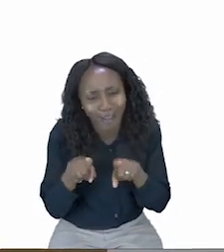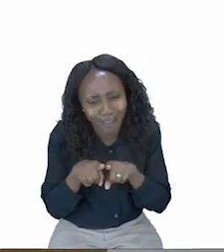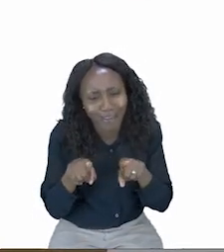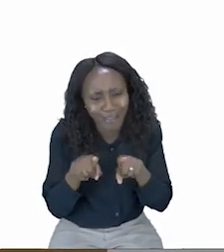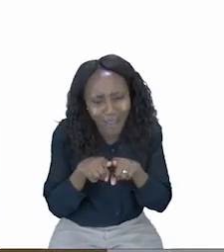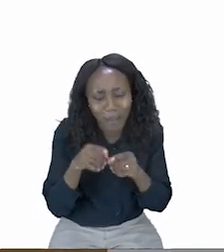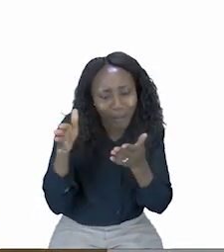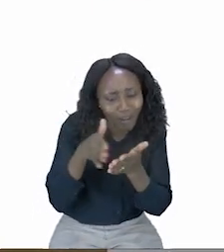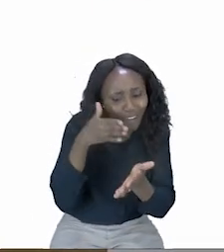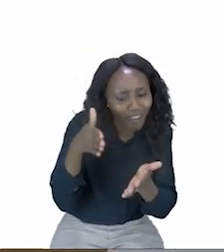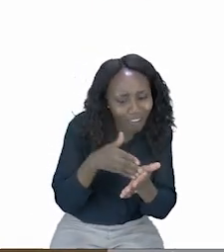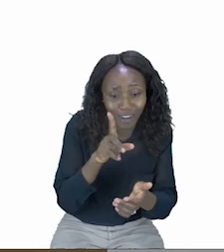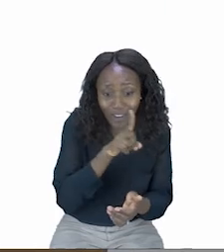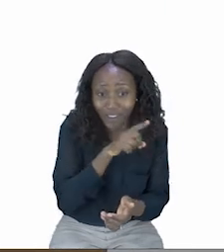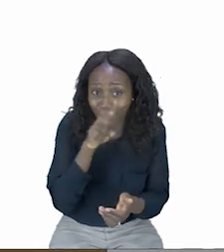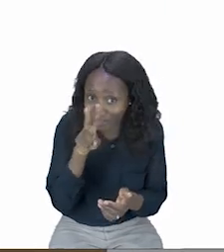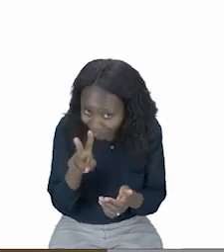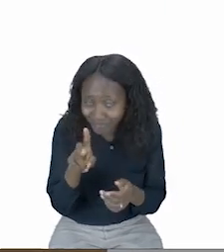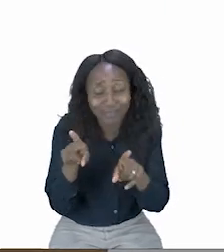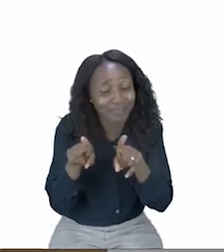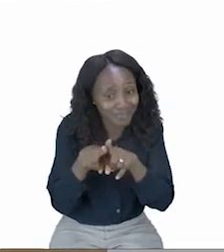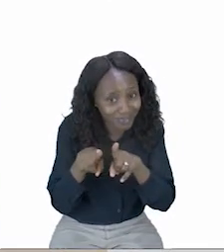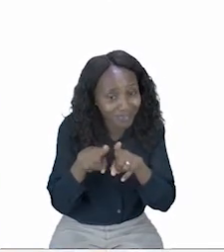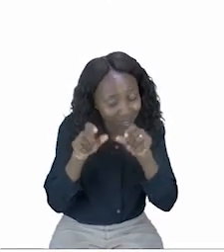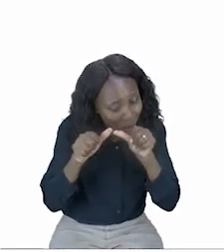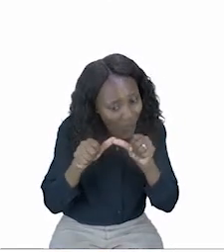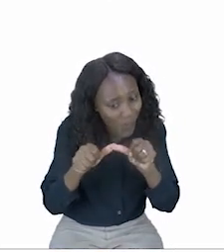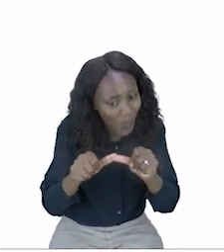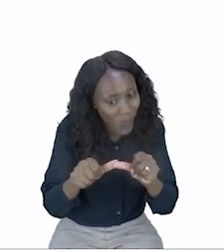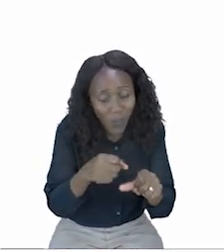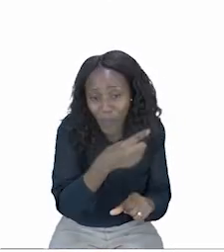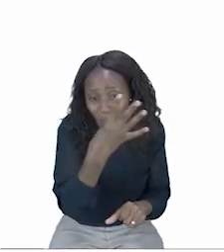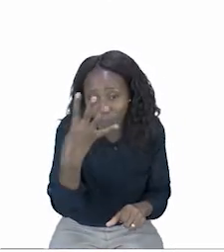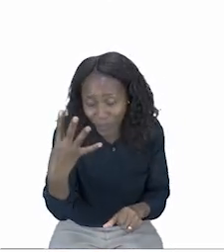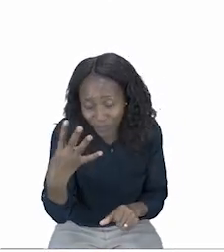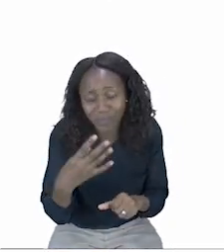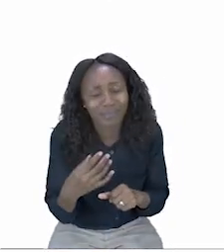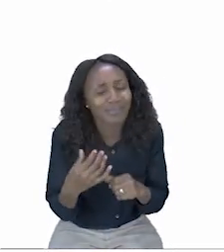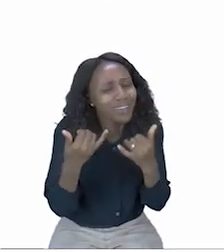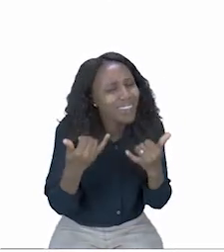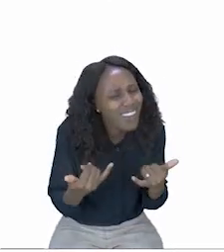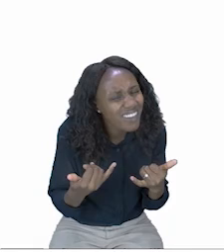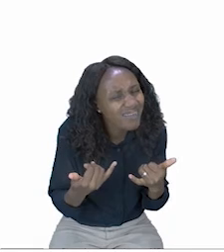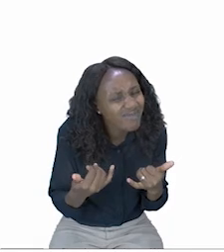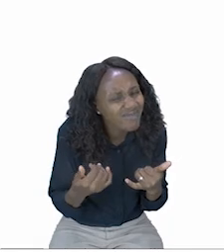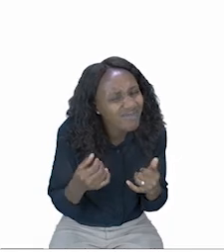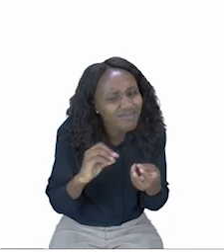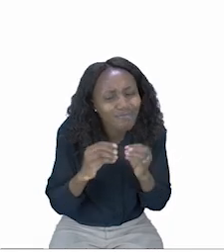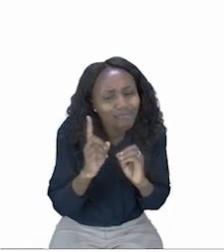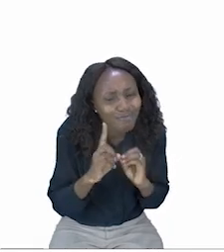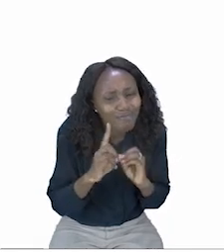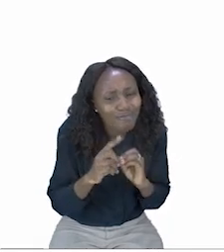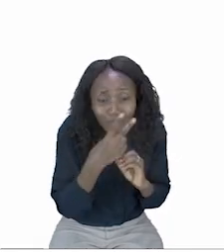next page, page 12. We are continuing with our counting, but this time instead of 2